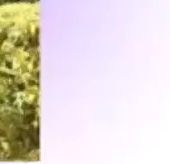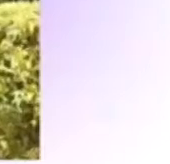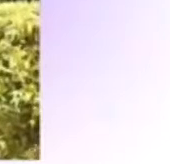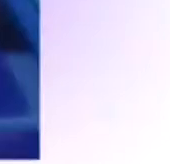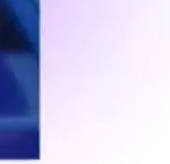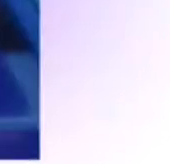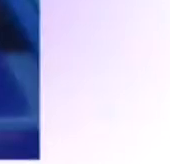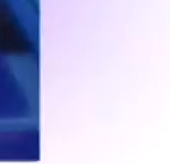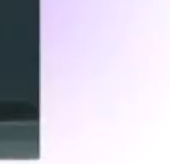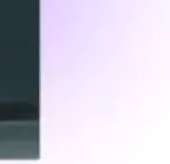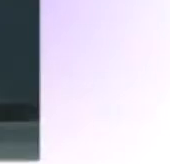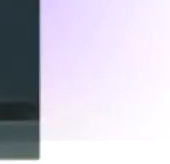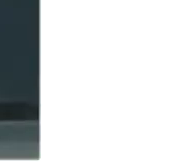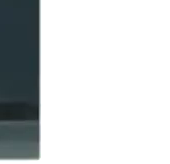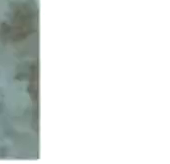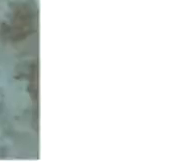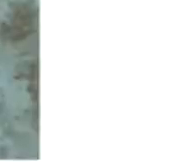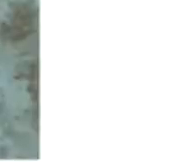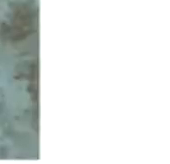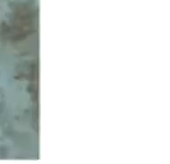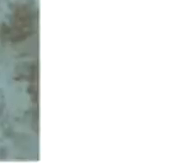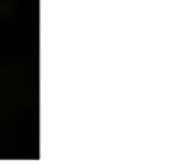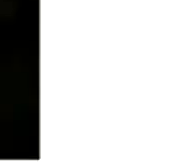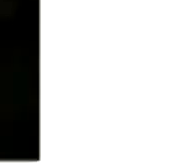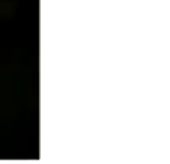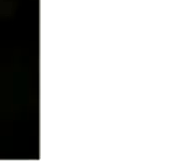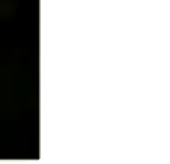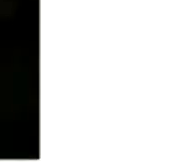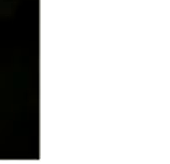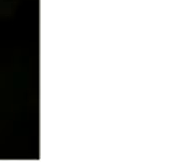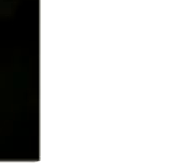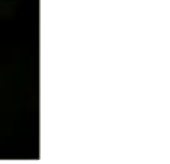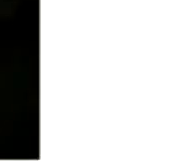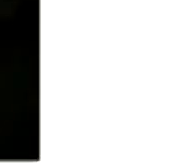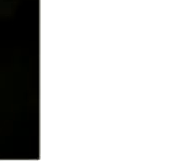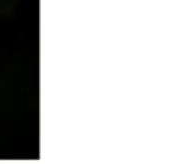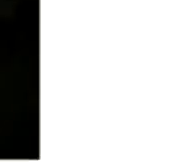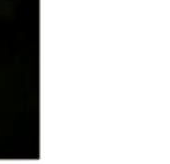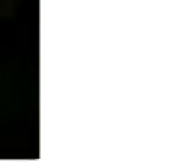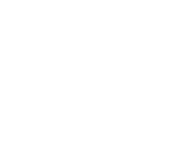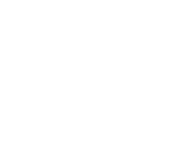For your infotainment needs, we have a great range of programs.